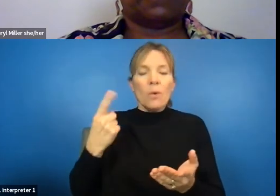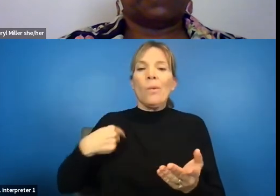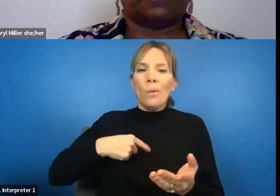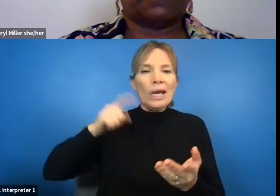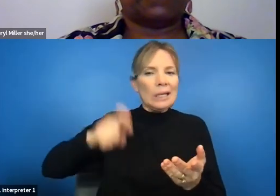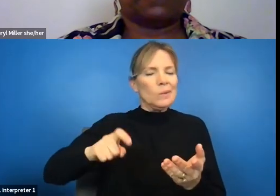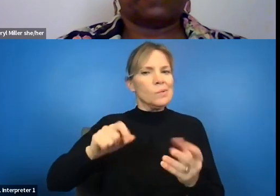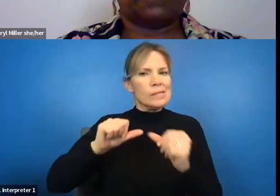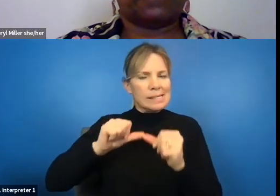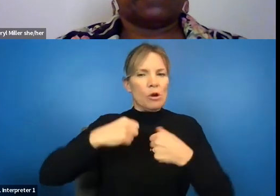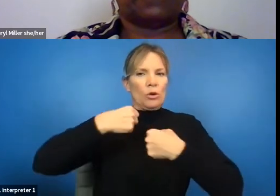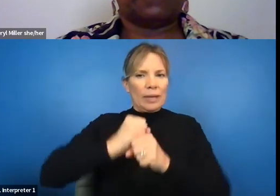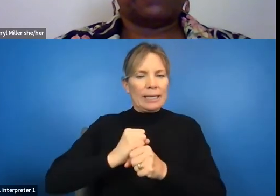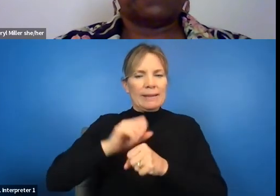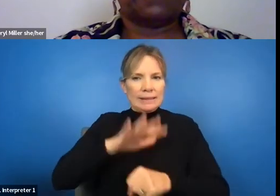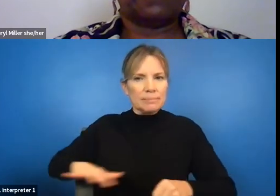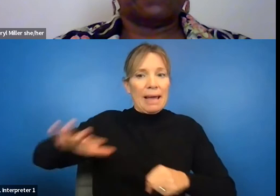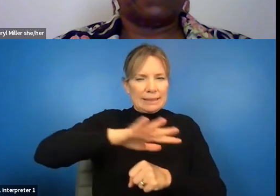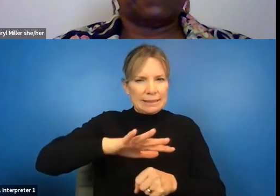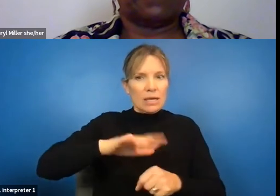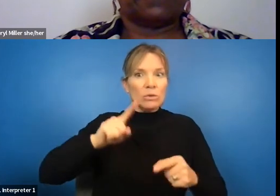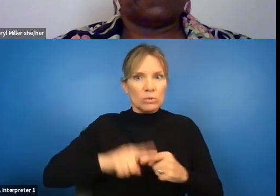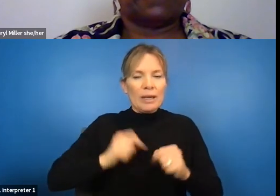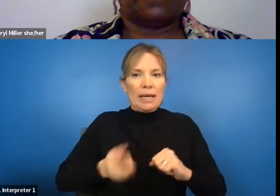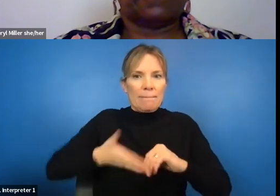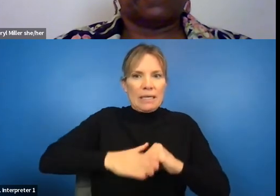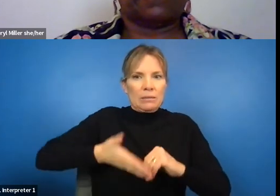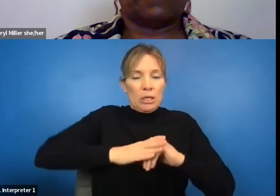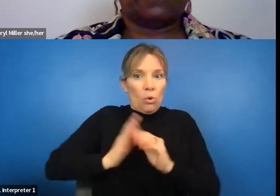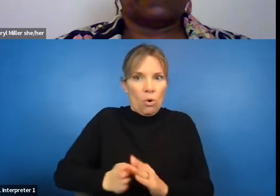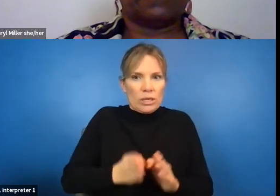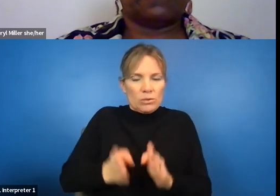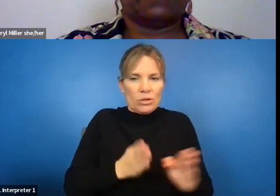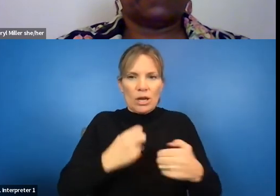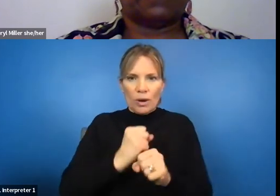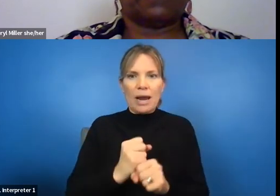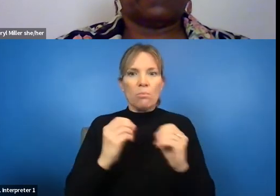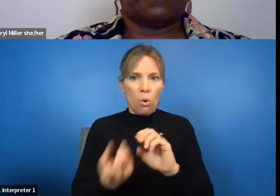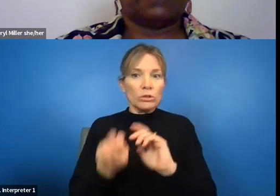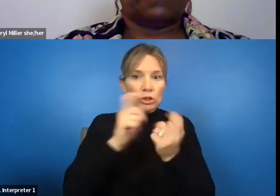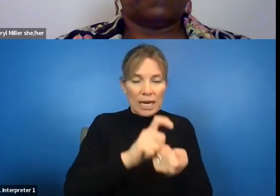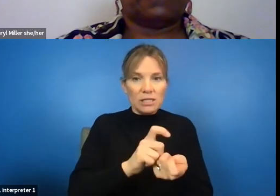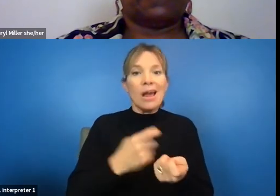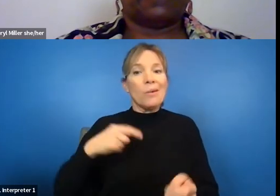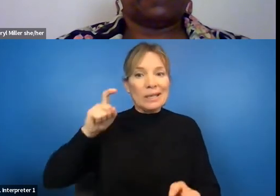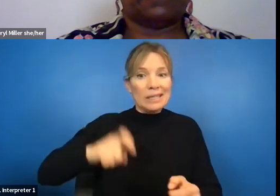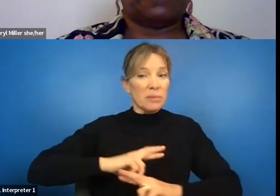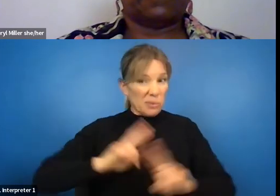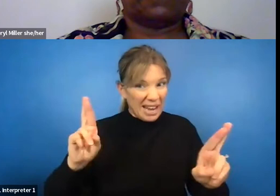to keep creating the space to build and organize and create change. And we need to be